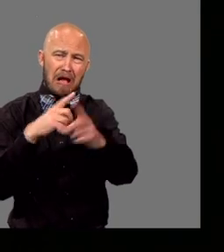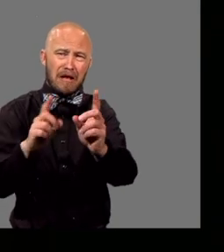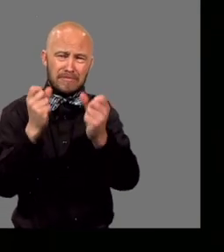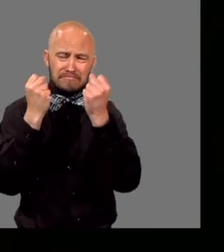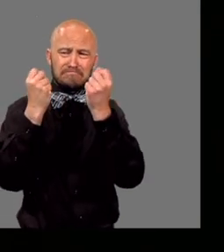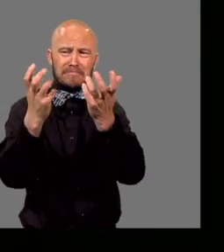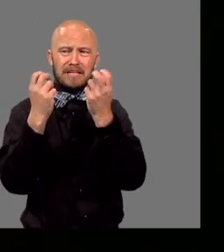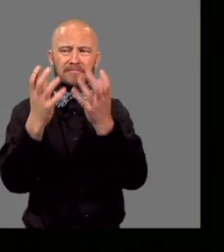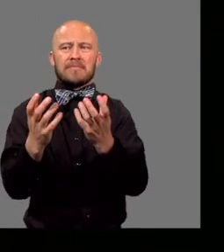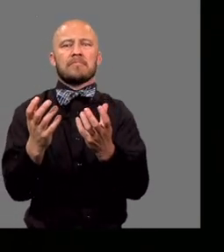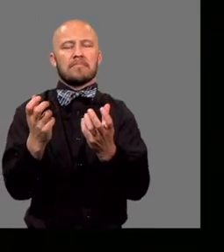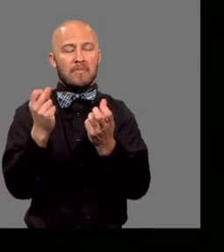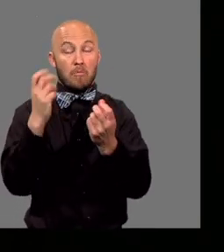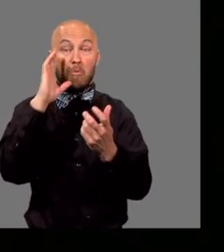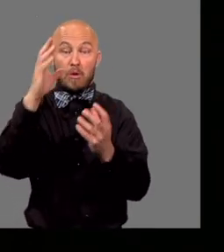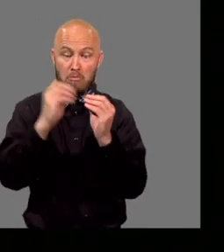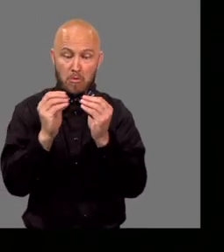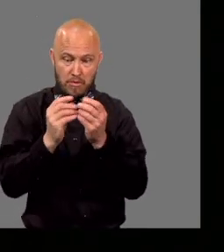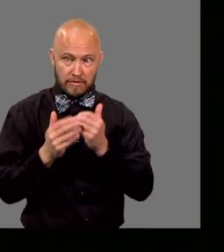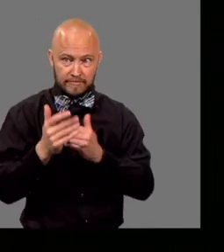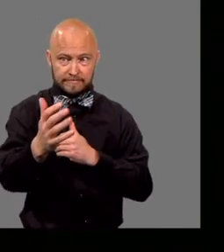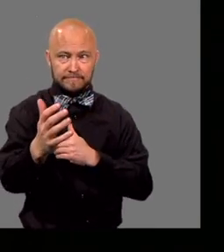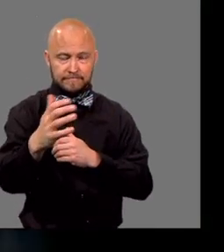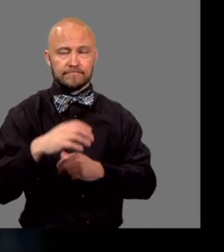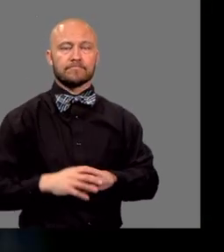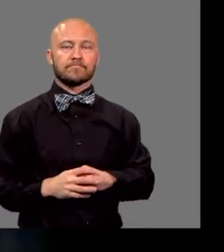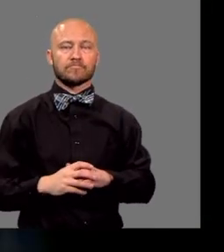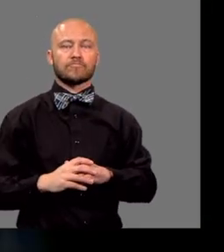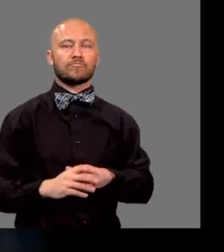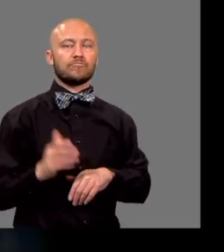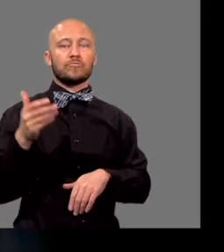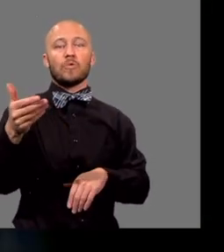much, and much, much more.